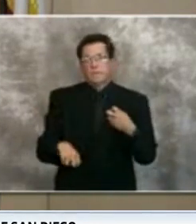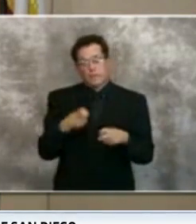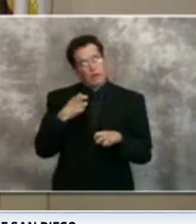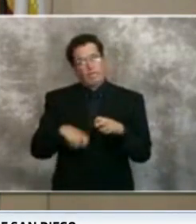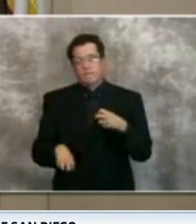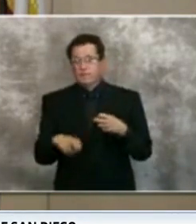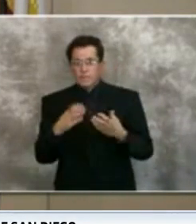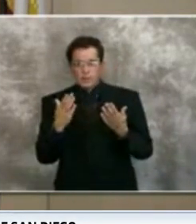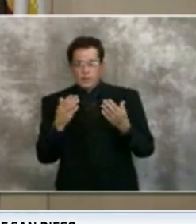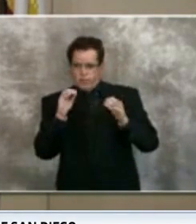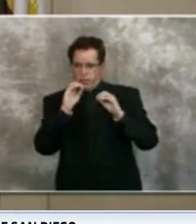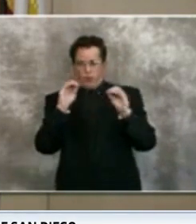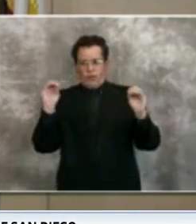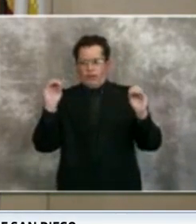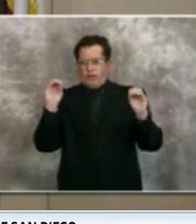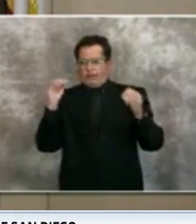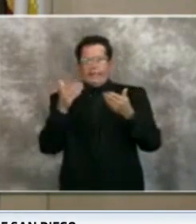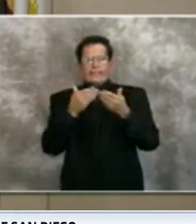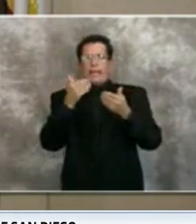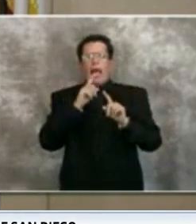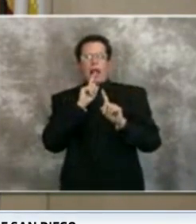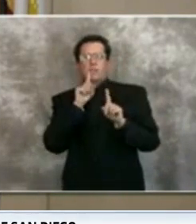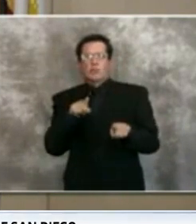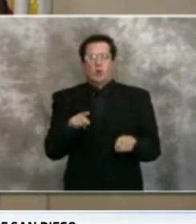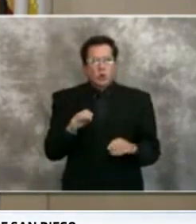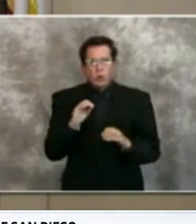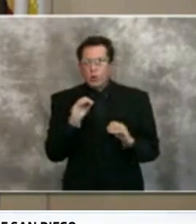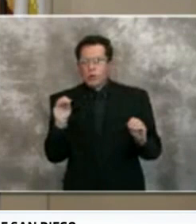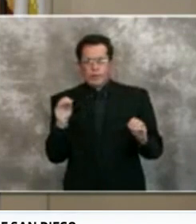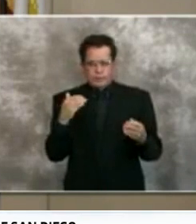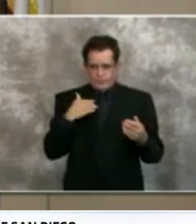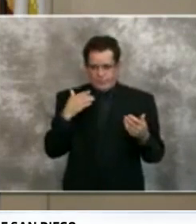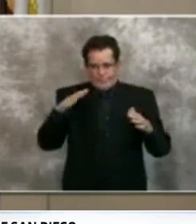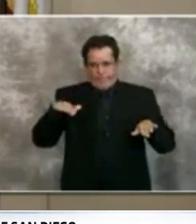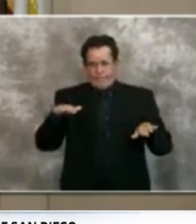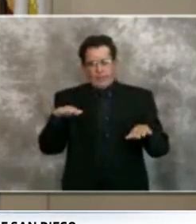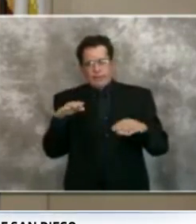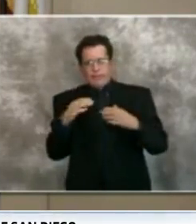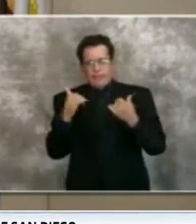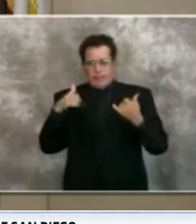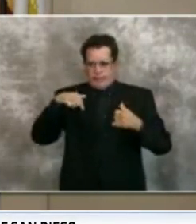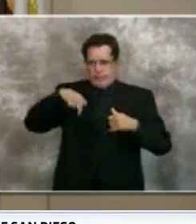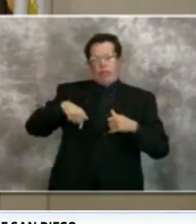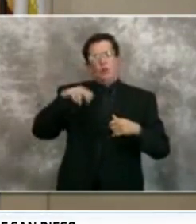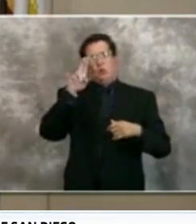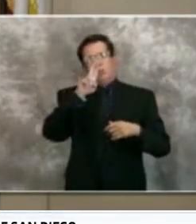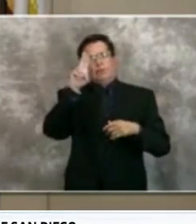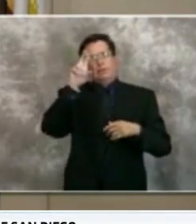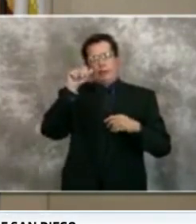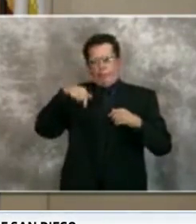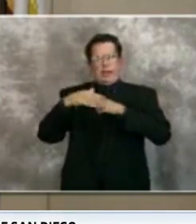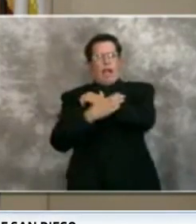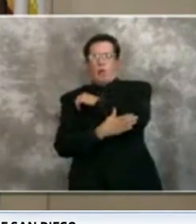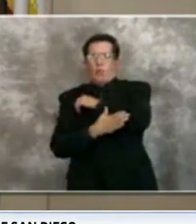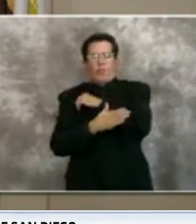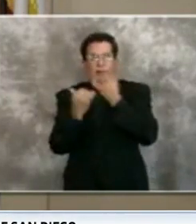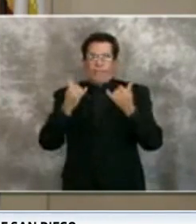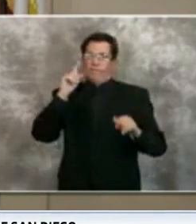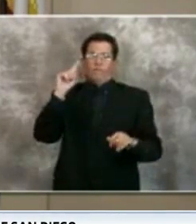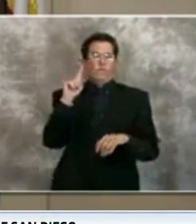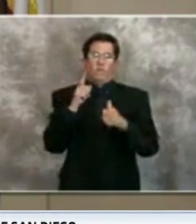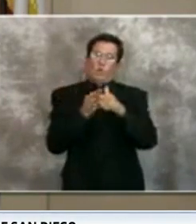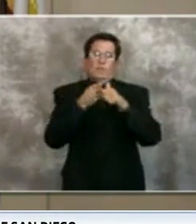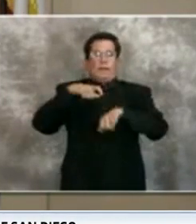issue. And there are no easy answers. And we've not been in this, the country has not been in this position before.